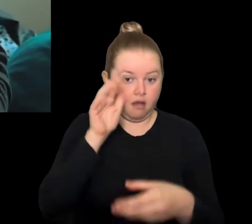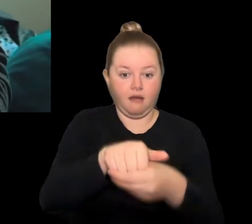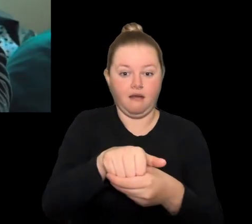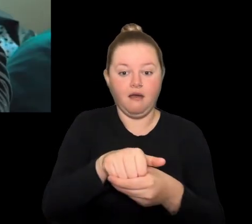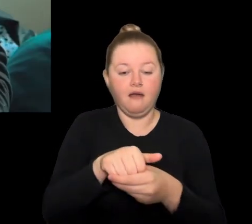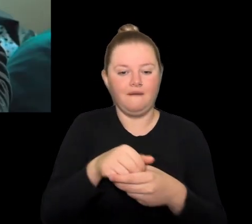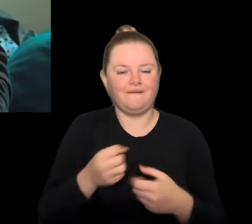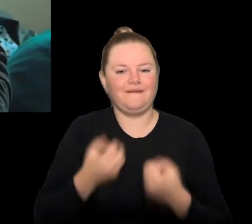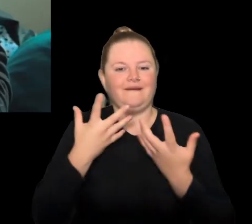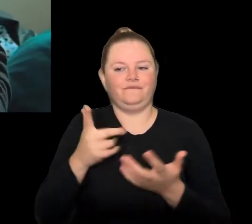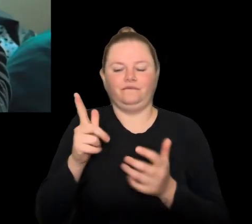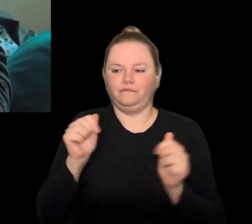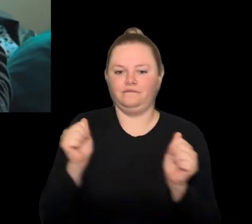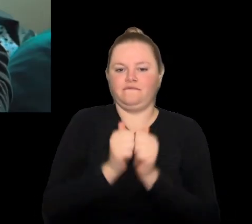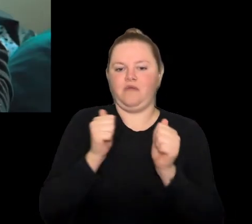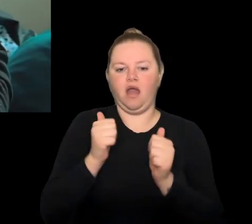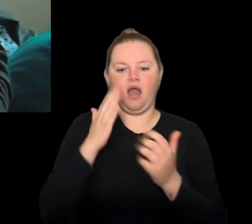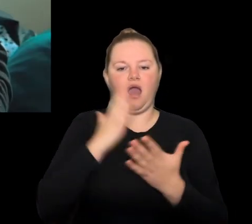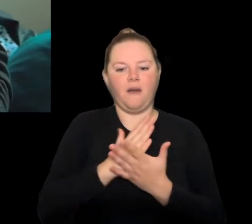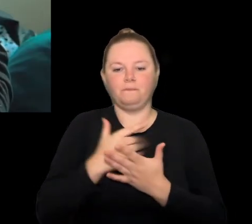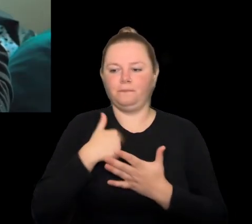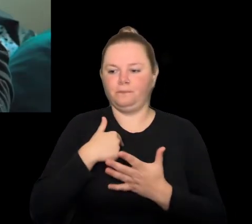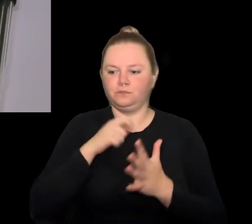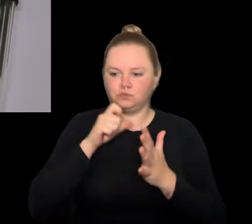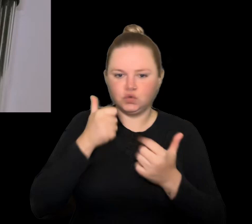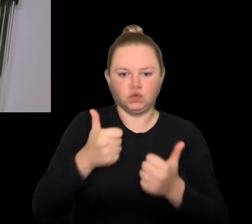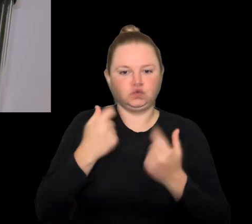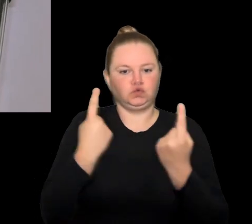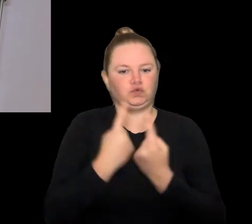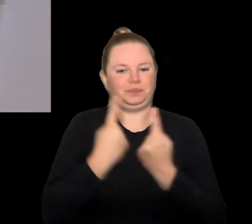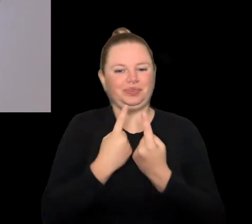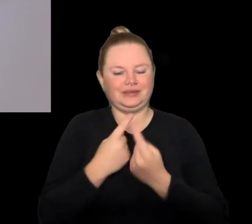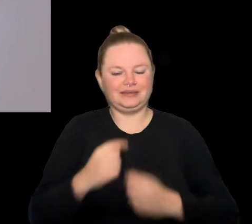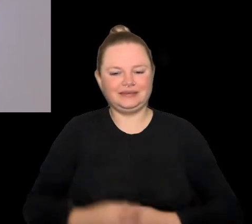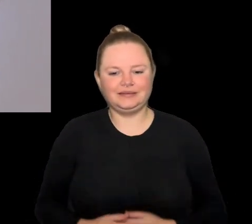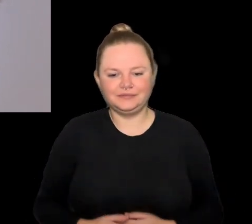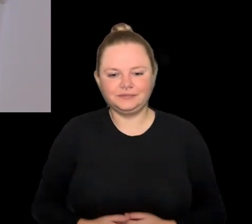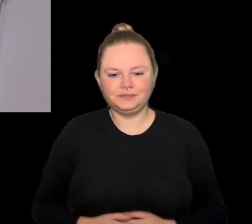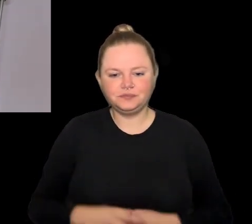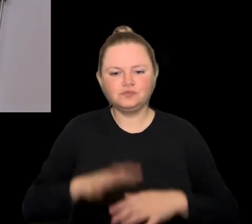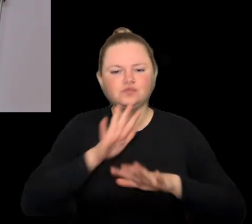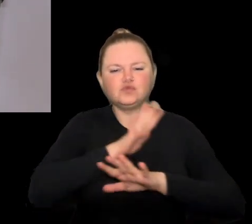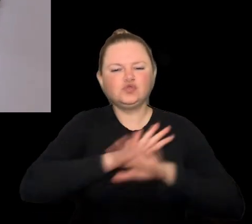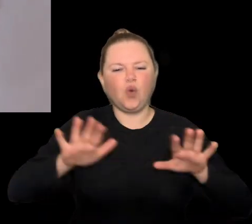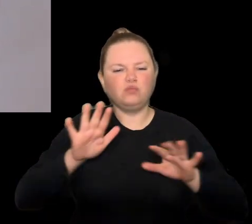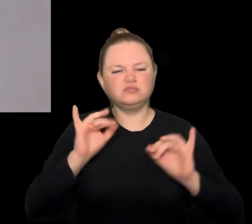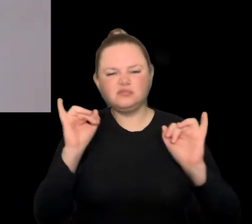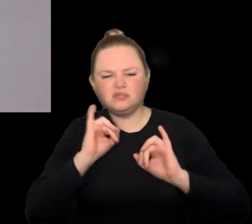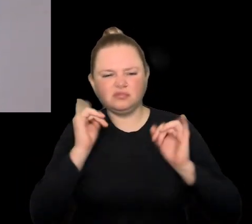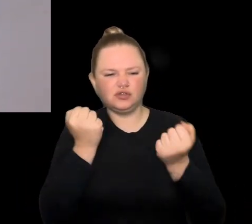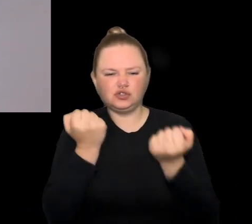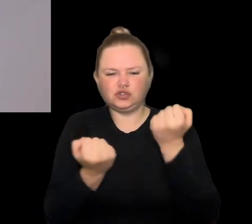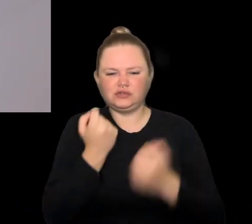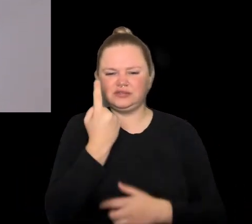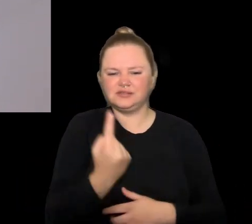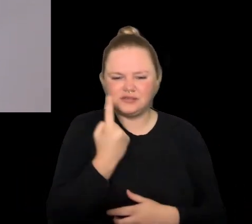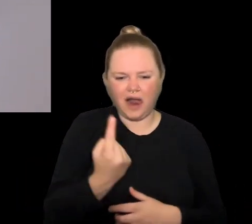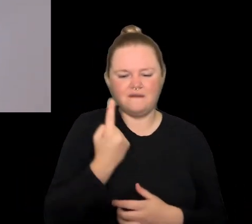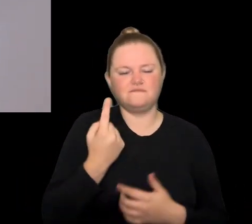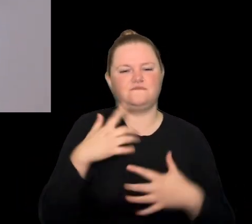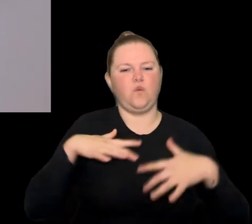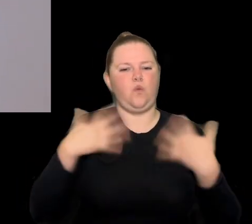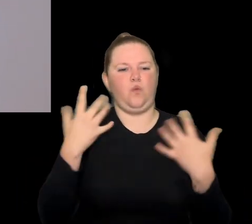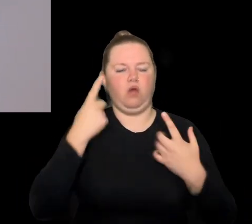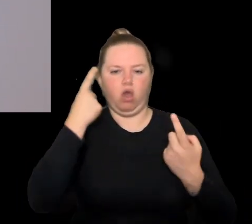her the validation that she was good at something. Don't harshly judge yourself,